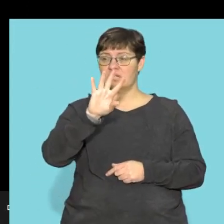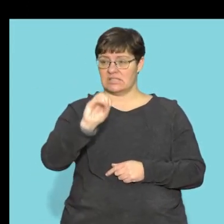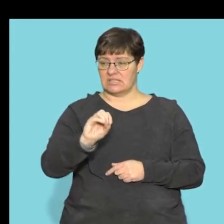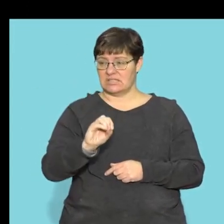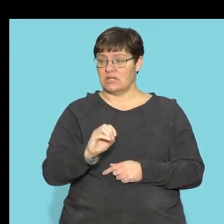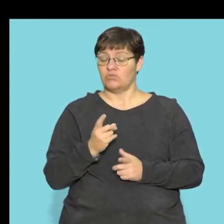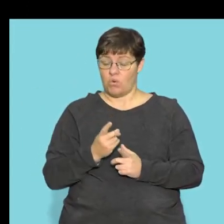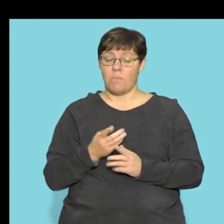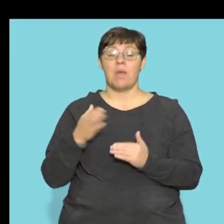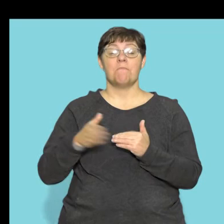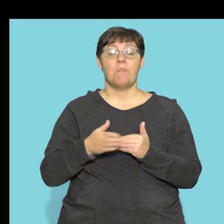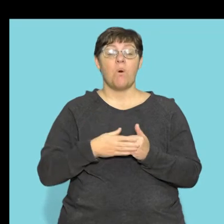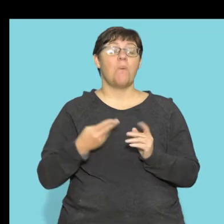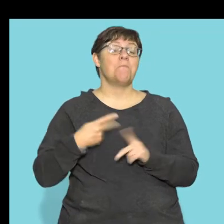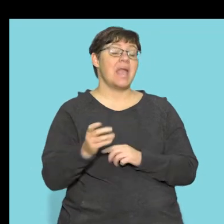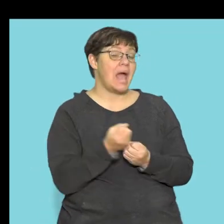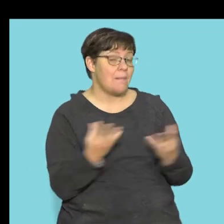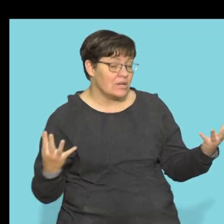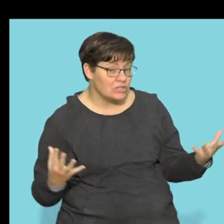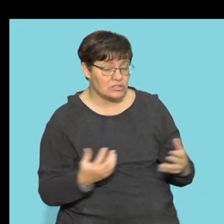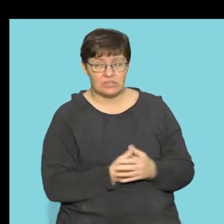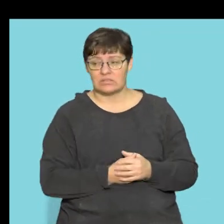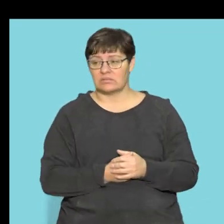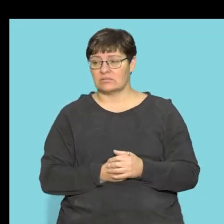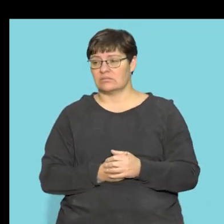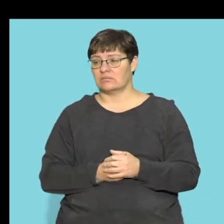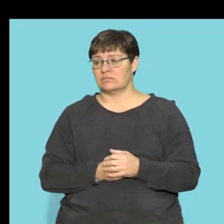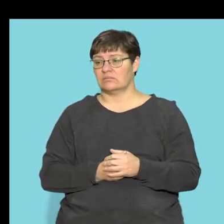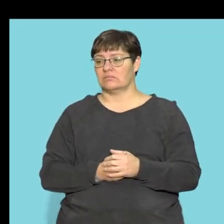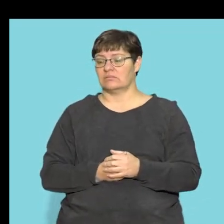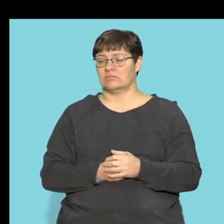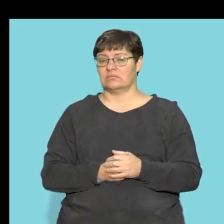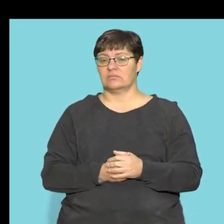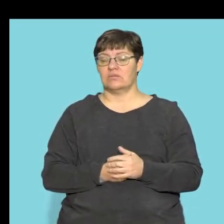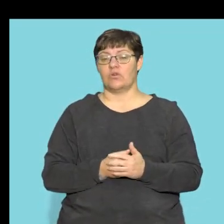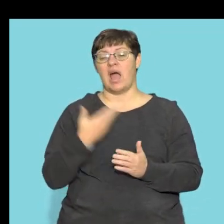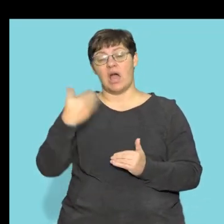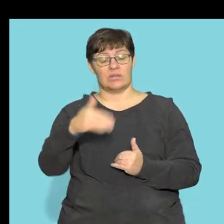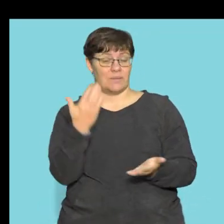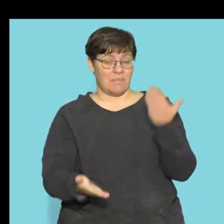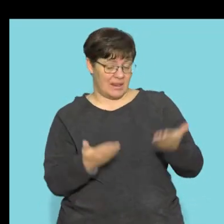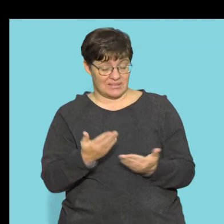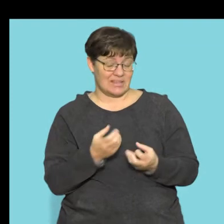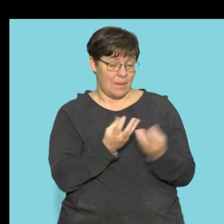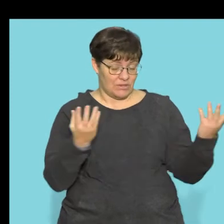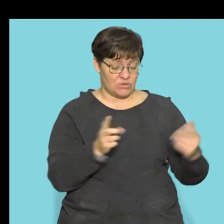1,940. So the outstanding balance will actually be, I'm going to call it OB, outstanding